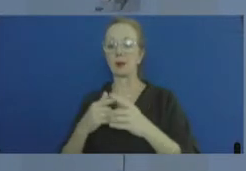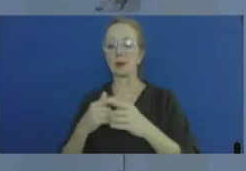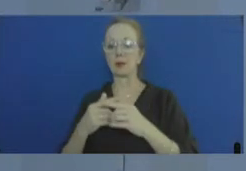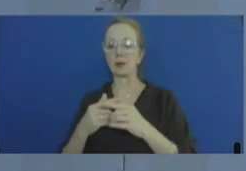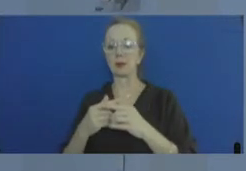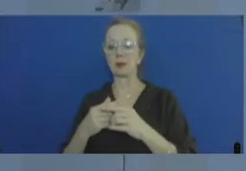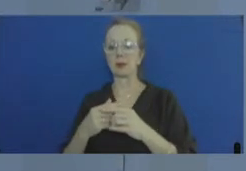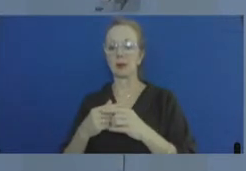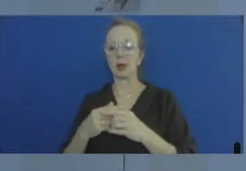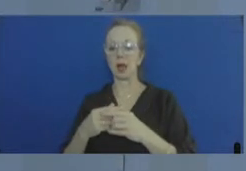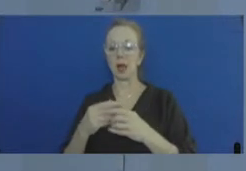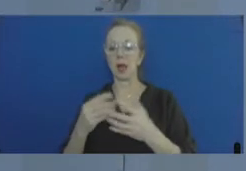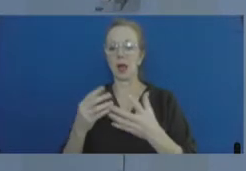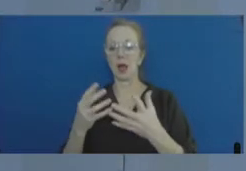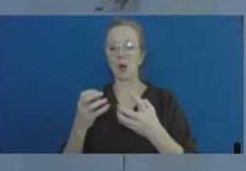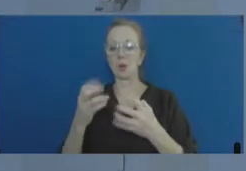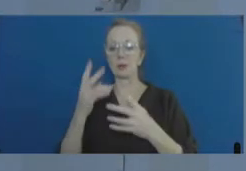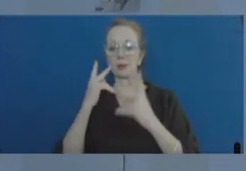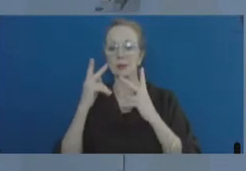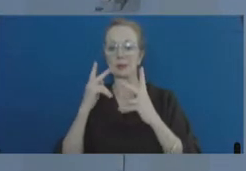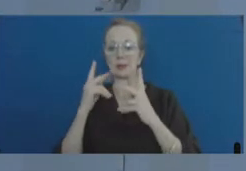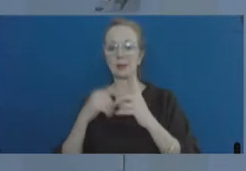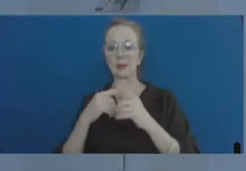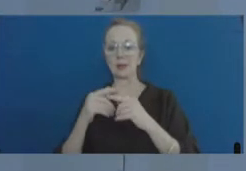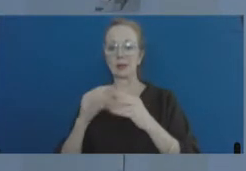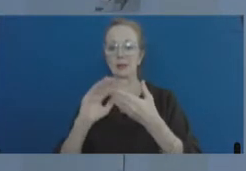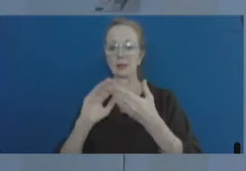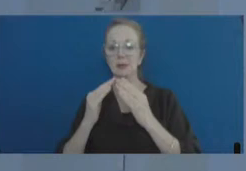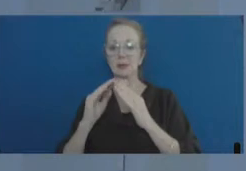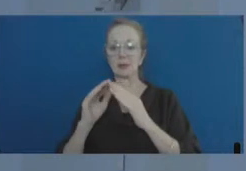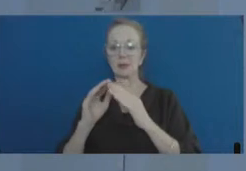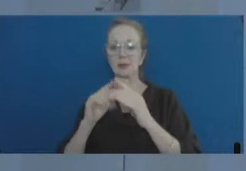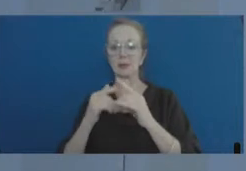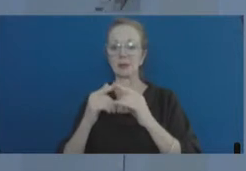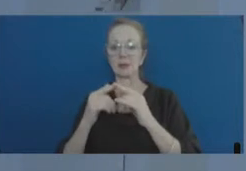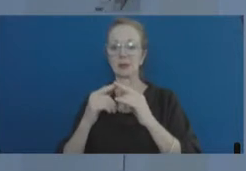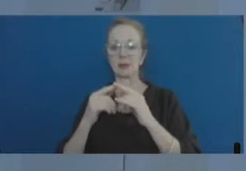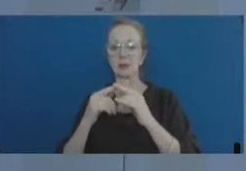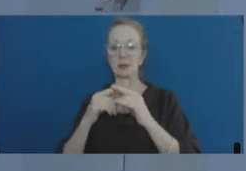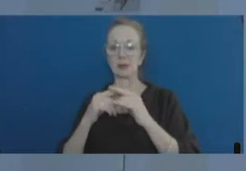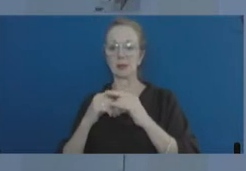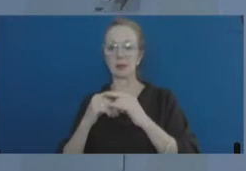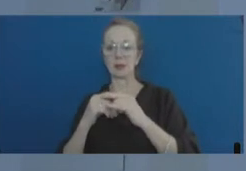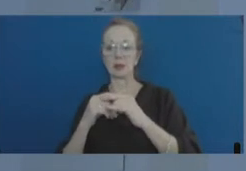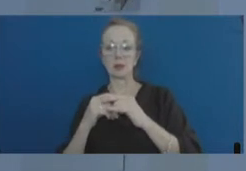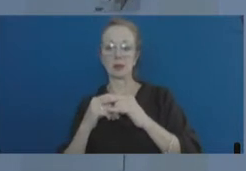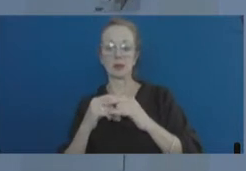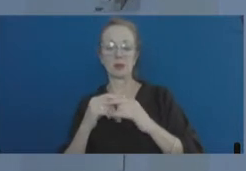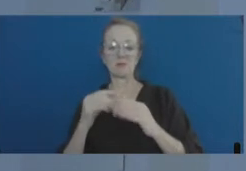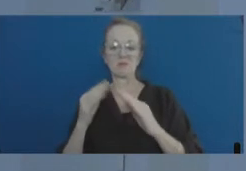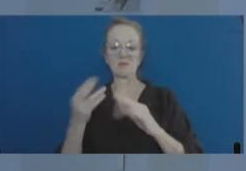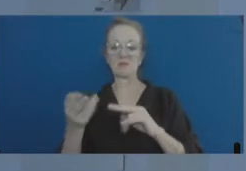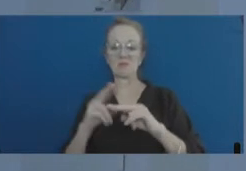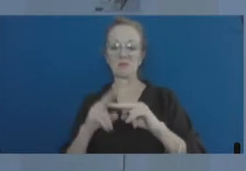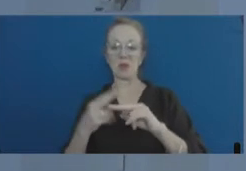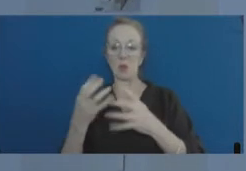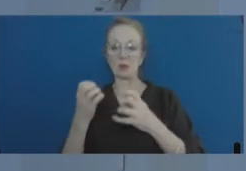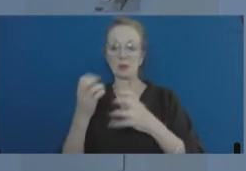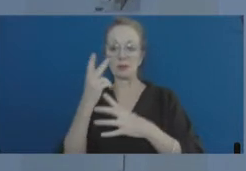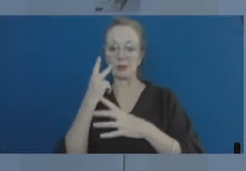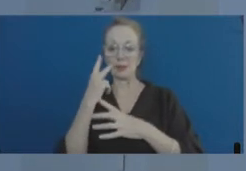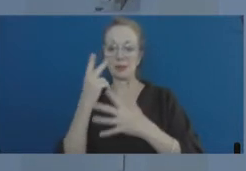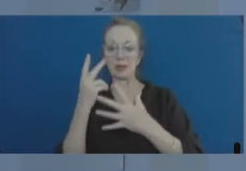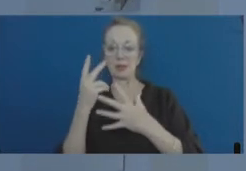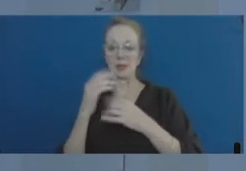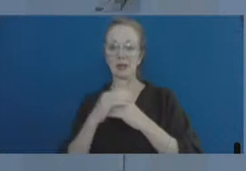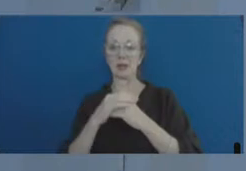I would love to see our peer cities who maybe have not implemented some of these increased density, because I want to see